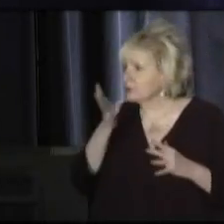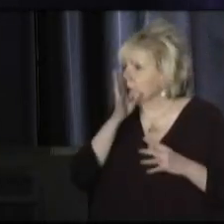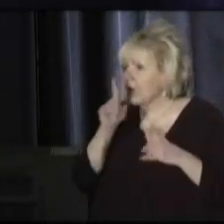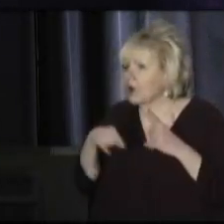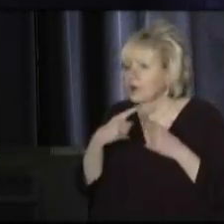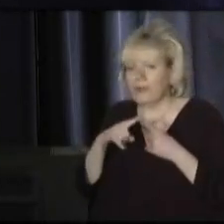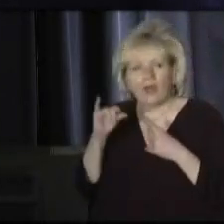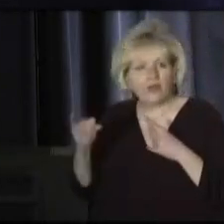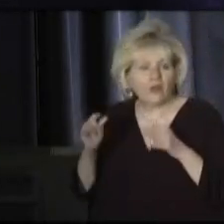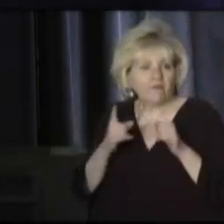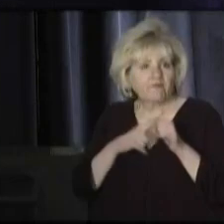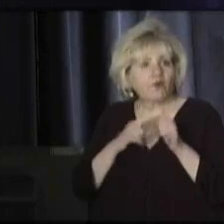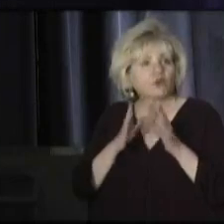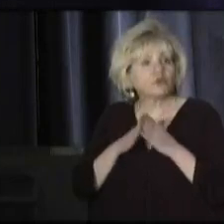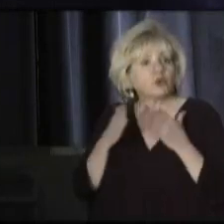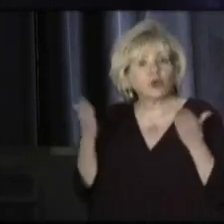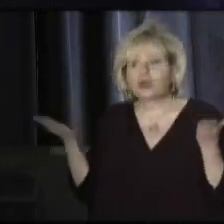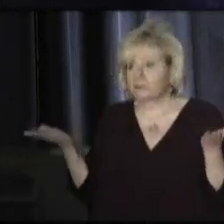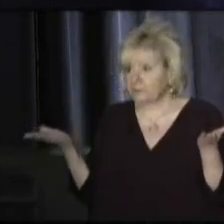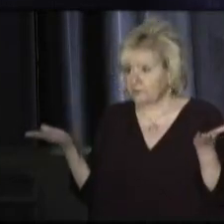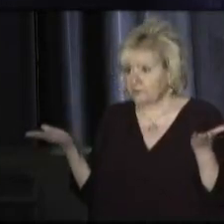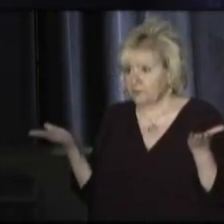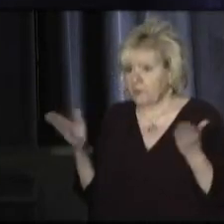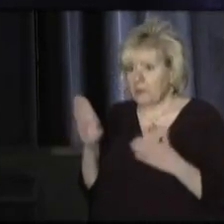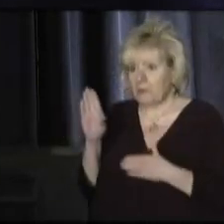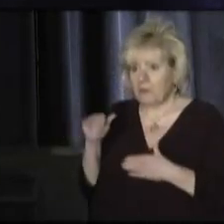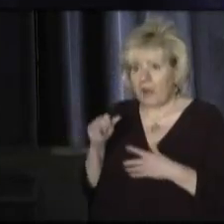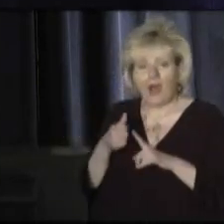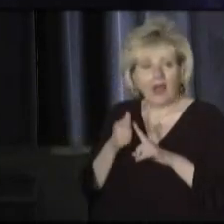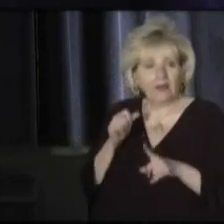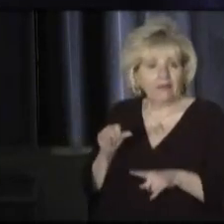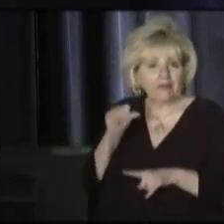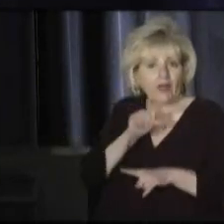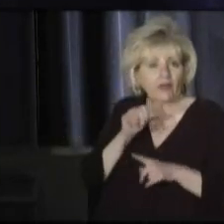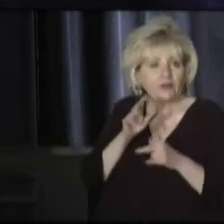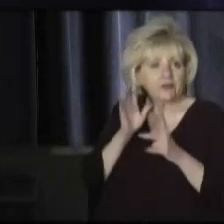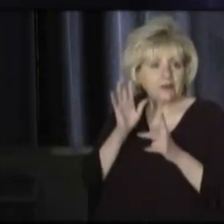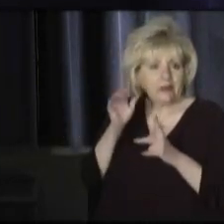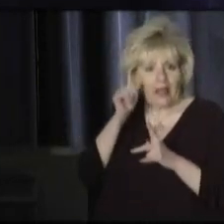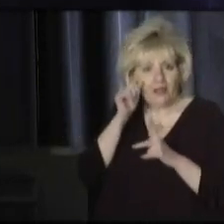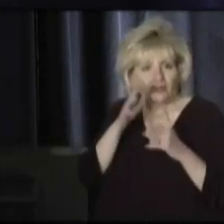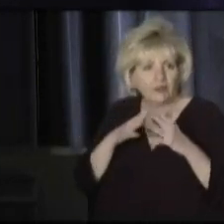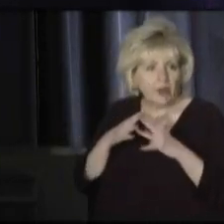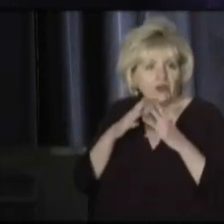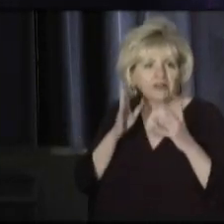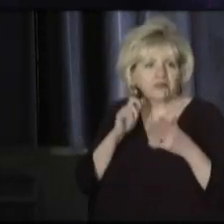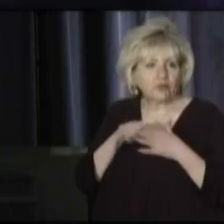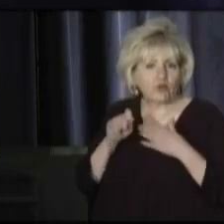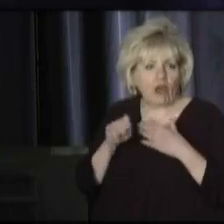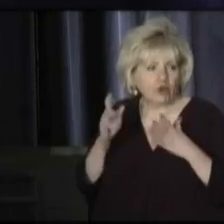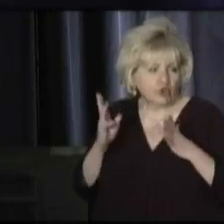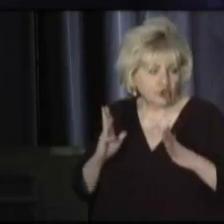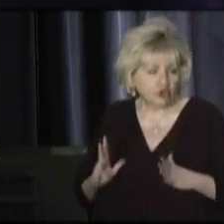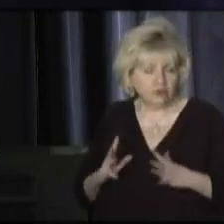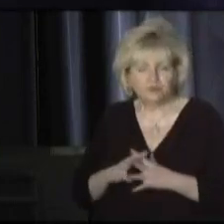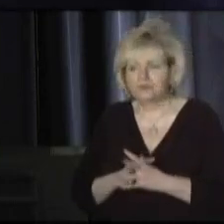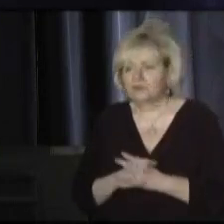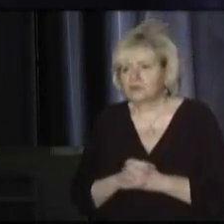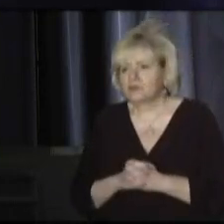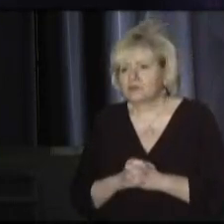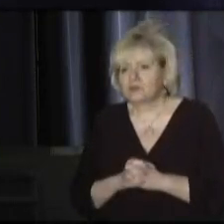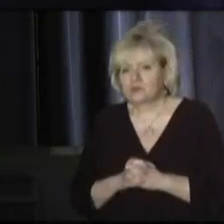drive with this tendency. Do you think she's epileptic? And I do my best to catch the end of that rope flickering over my head, whipping